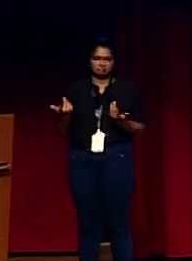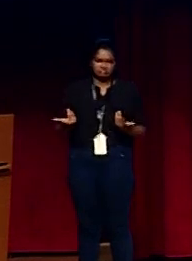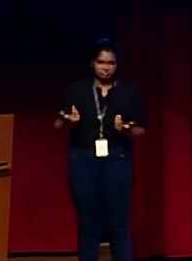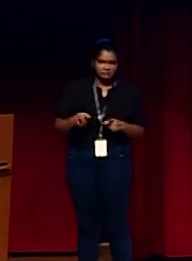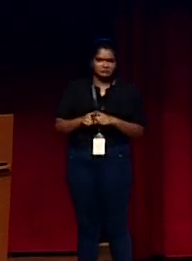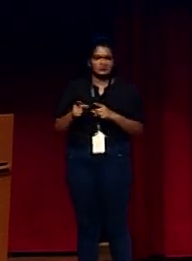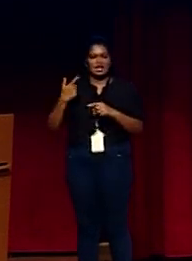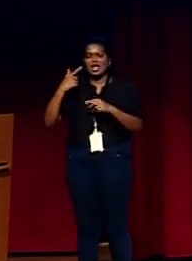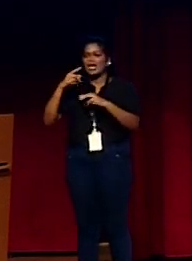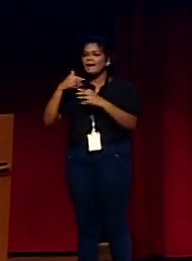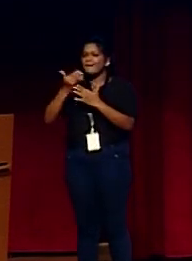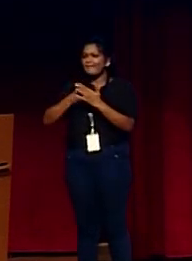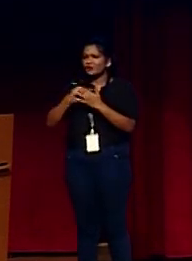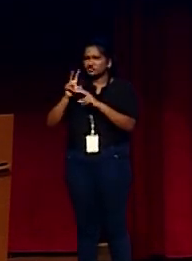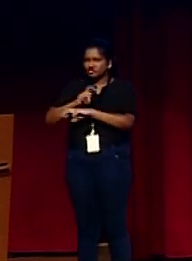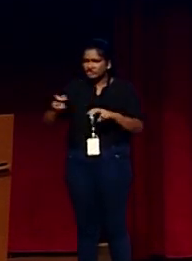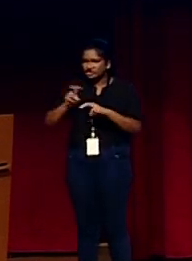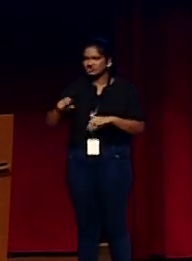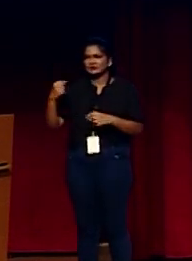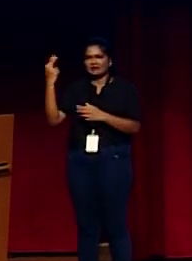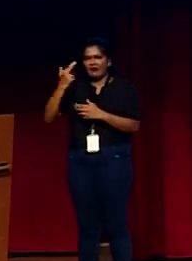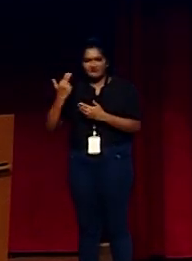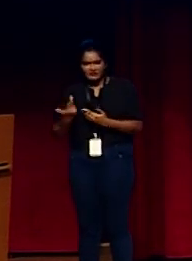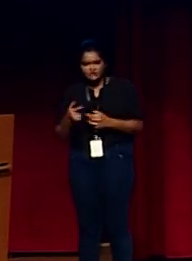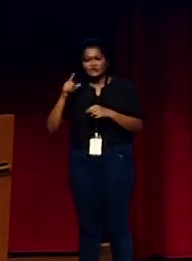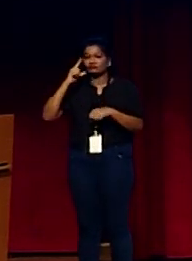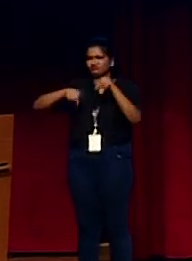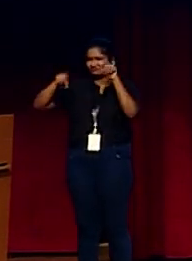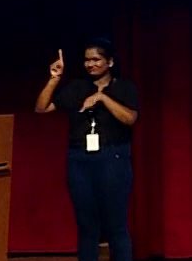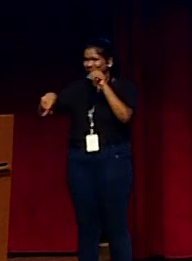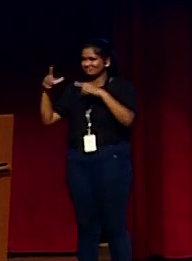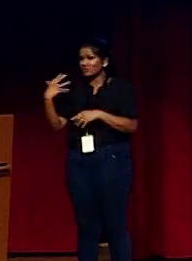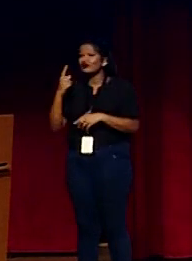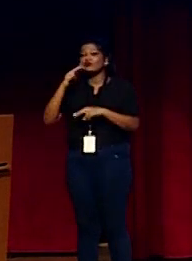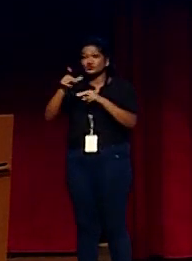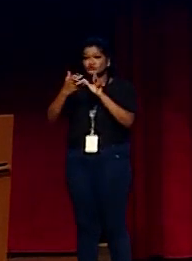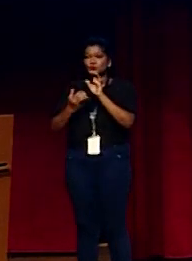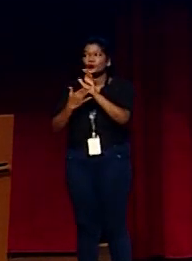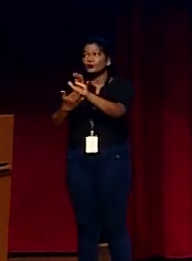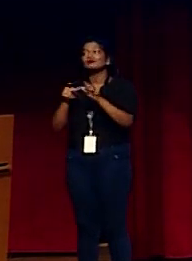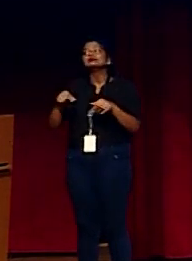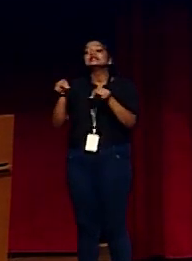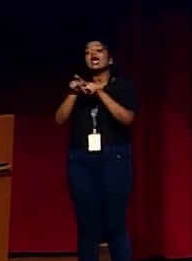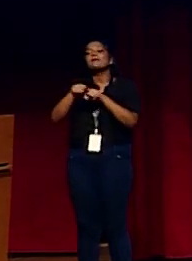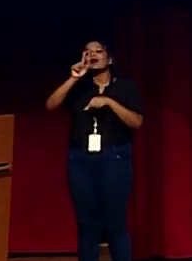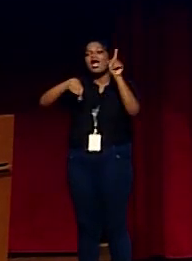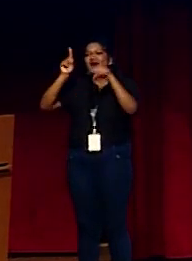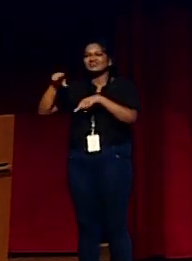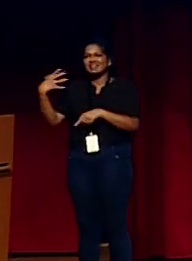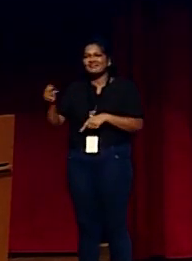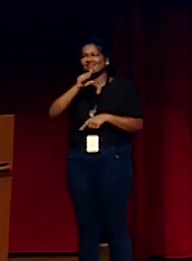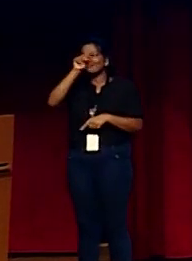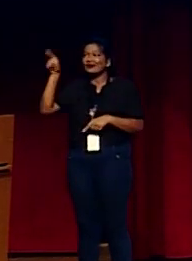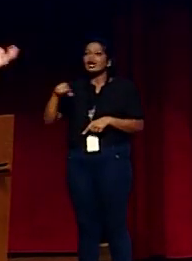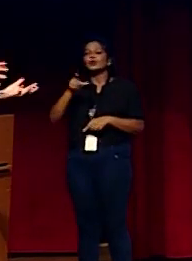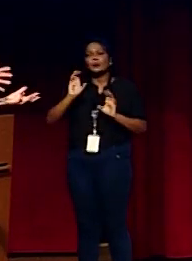that research paper contains graphics, of course, because you want to show off. These are the kind of graphics that we can deal with.